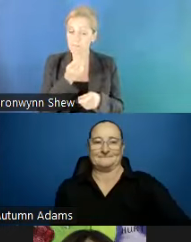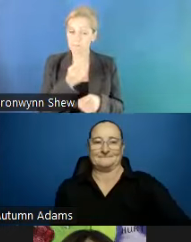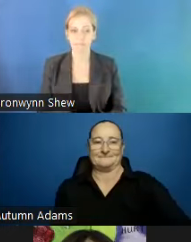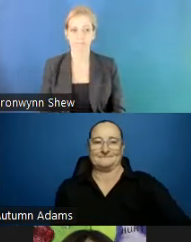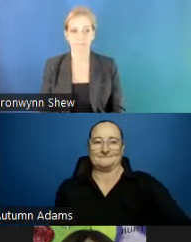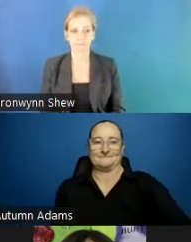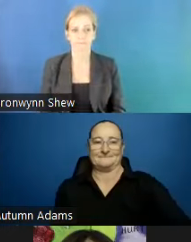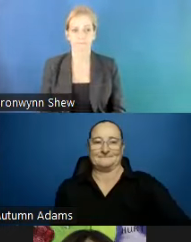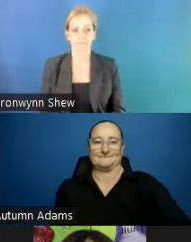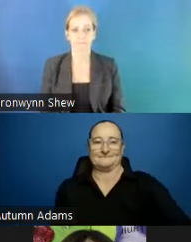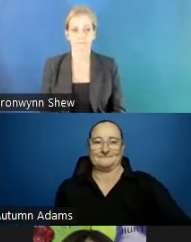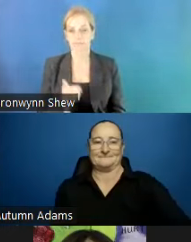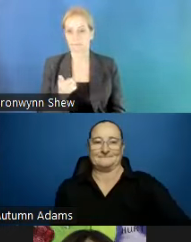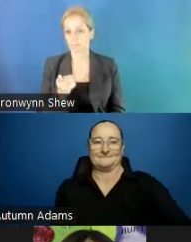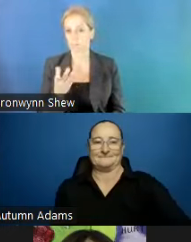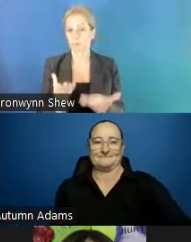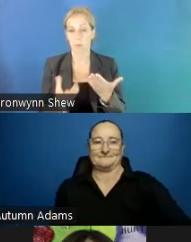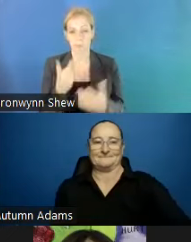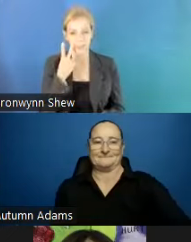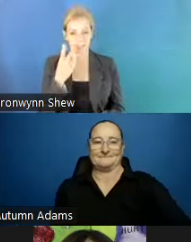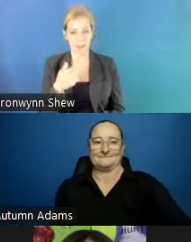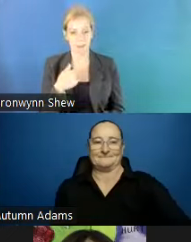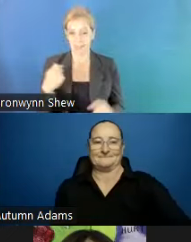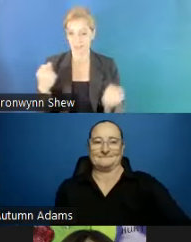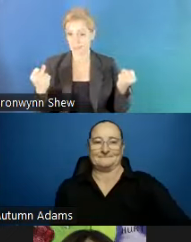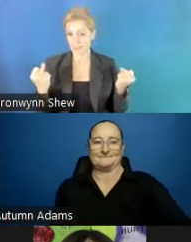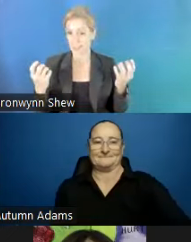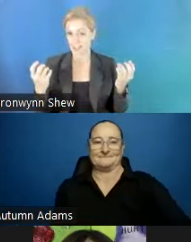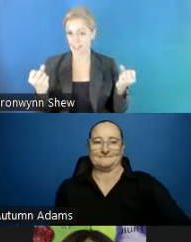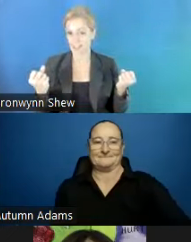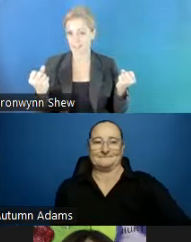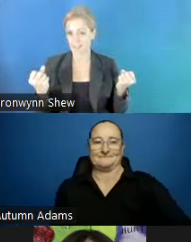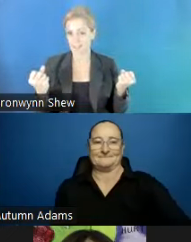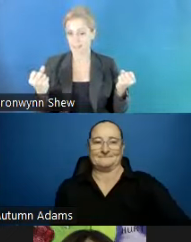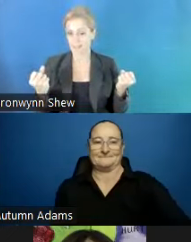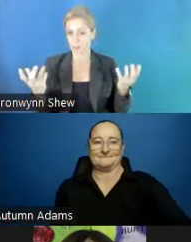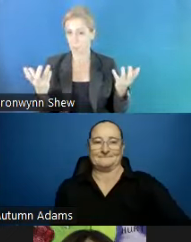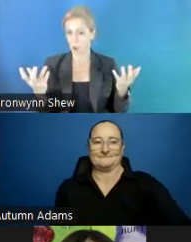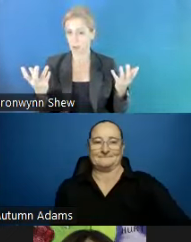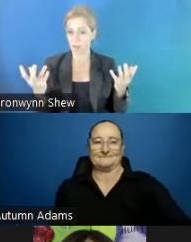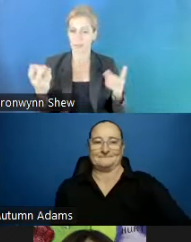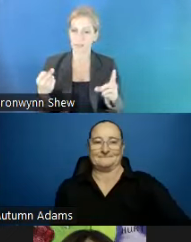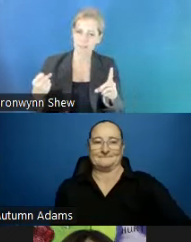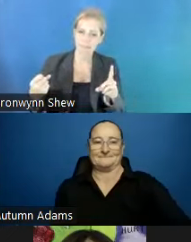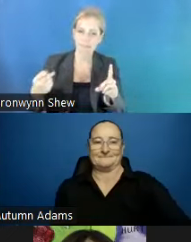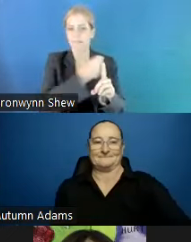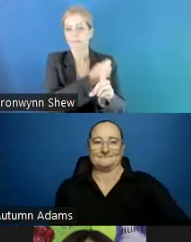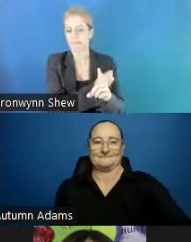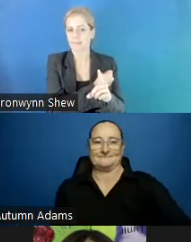You probably saw me sign that there was a hitting gesture and